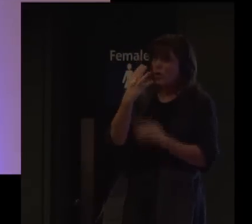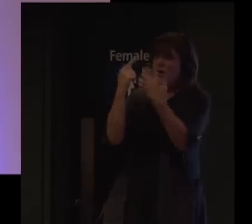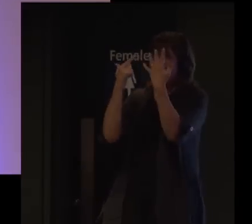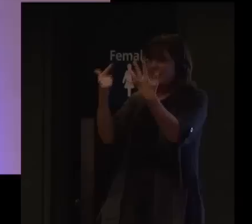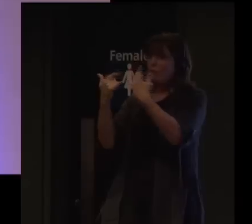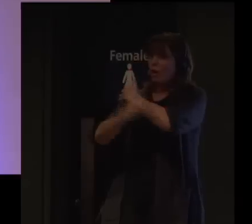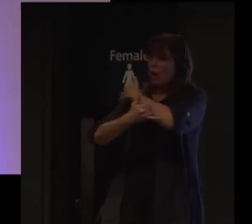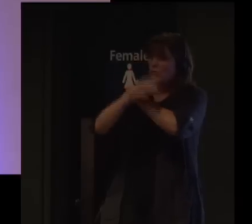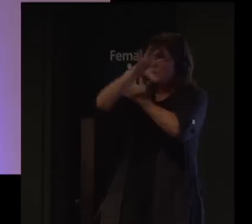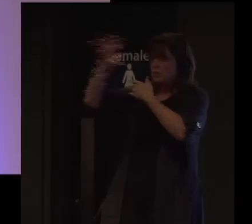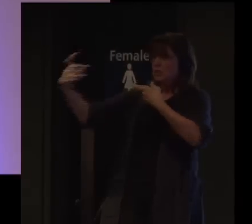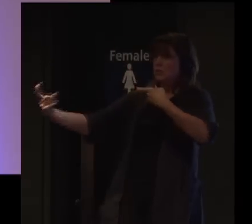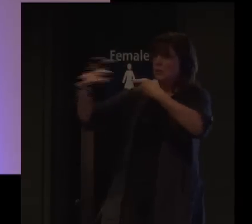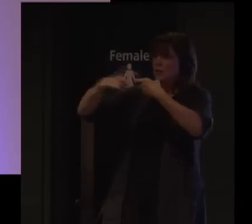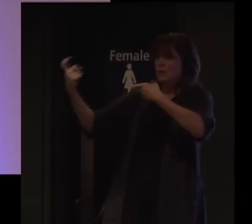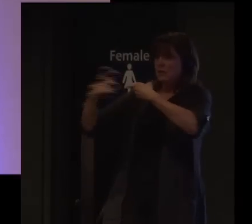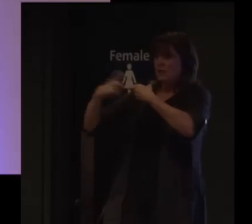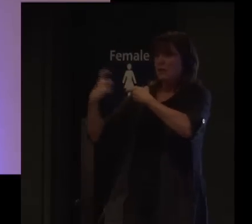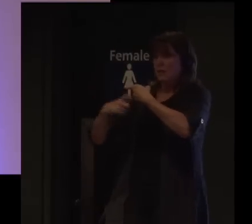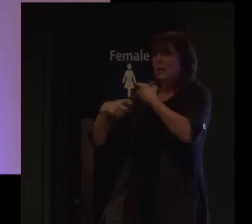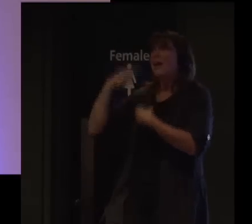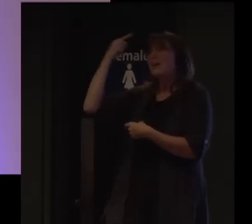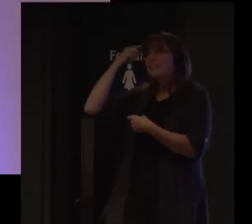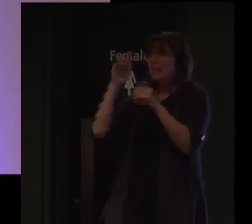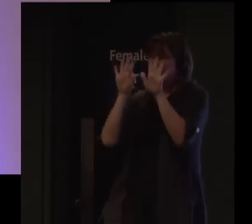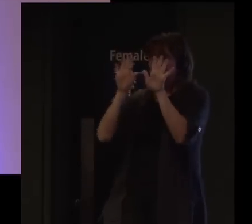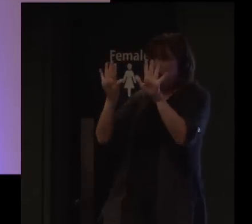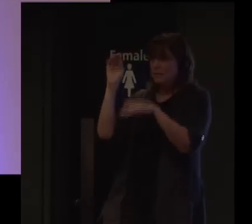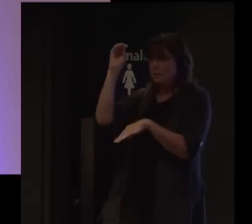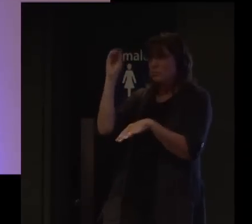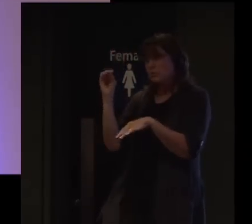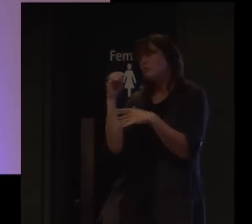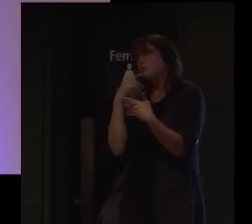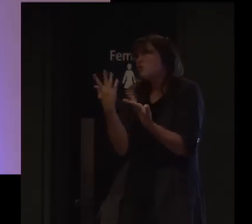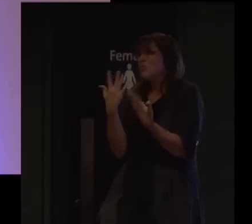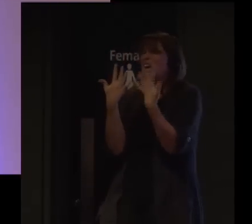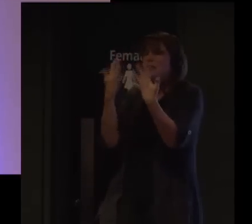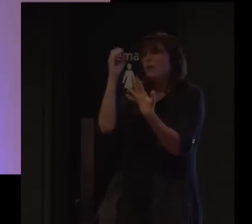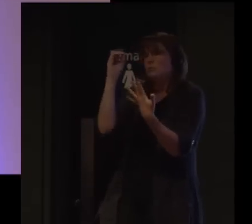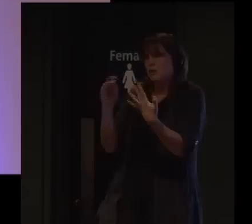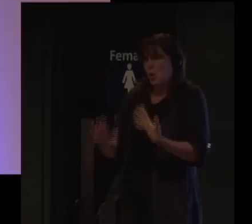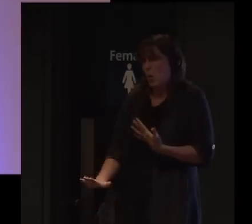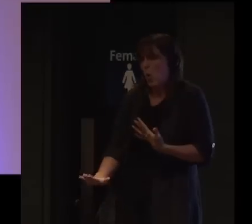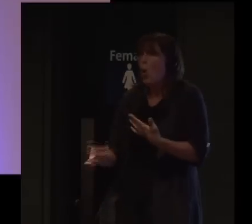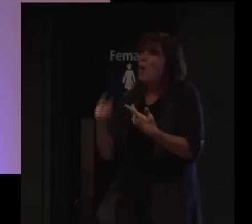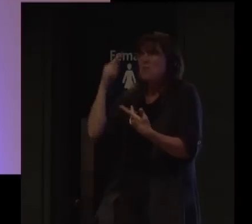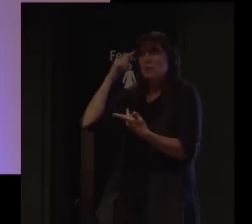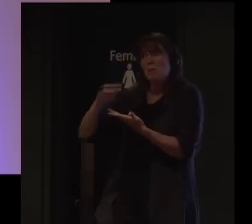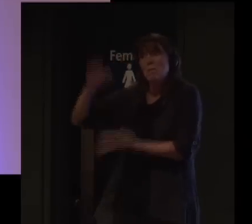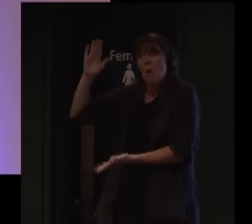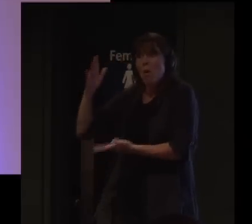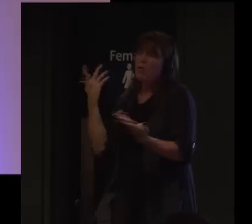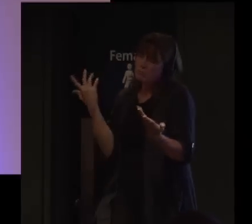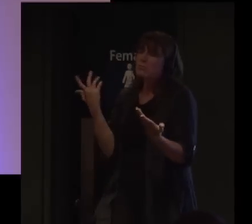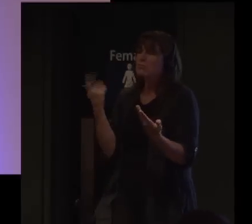take the average of 10% of the population, let's keep this average, which is low, I think. It could be a bit